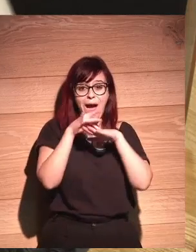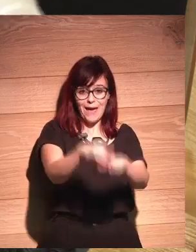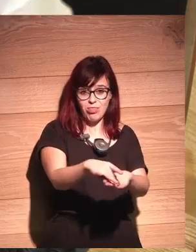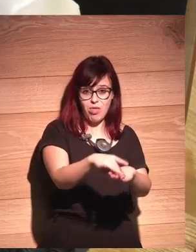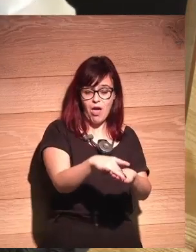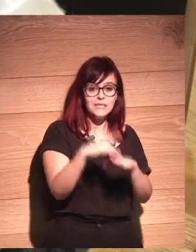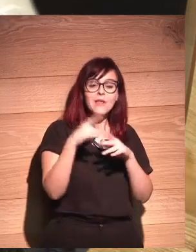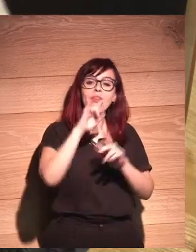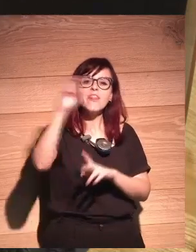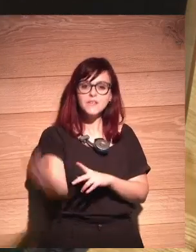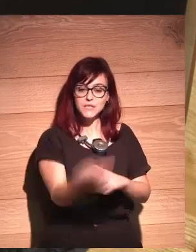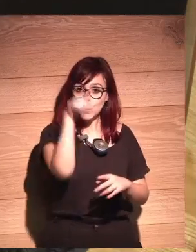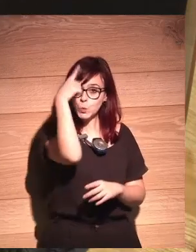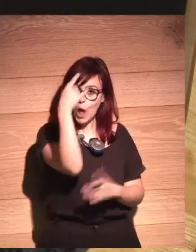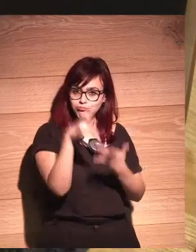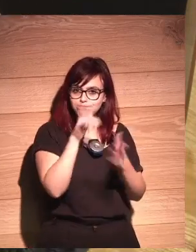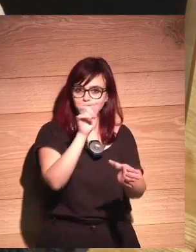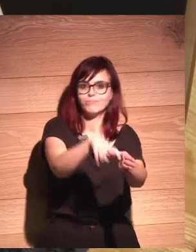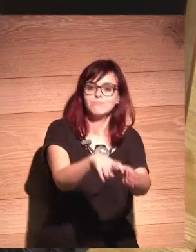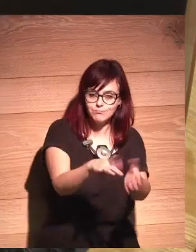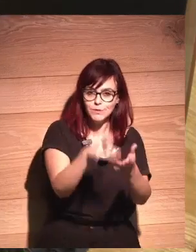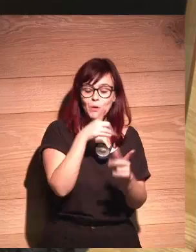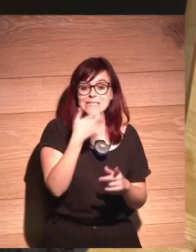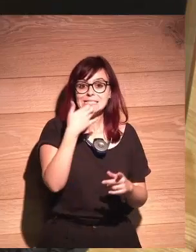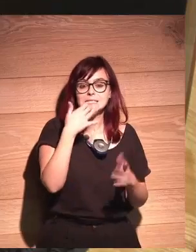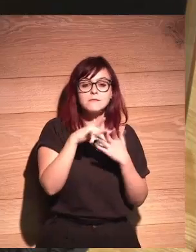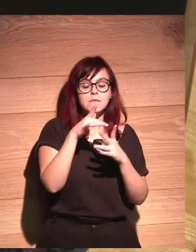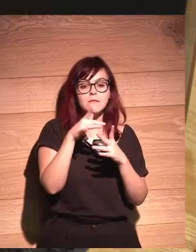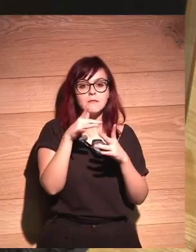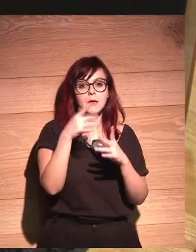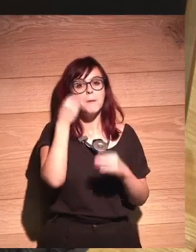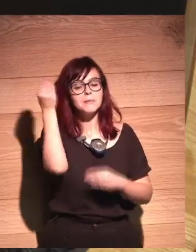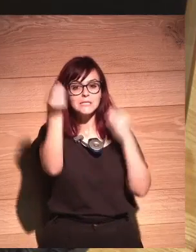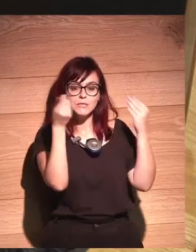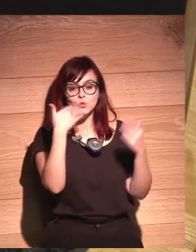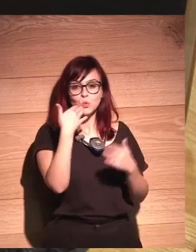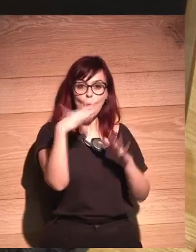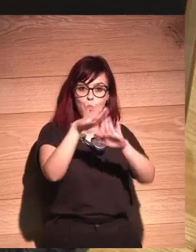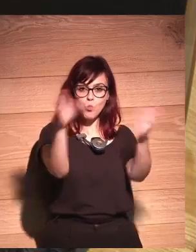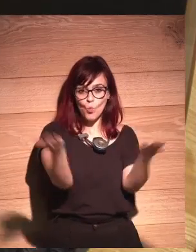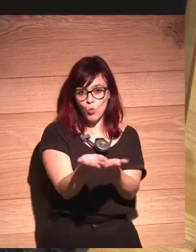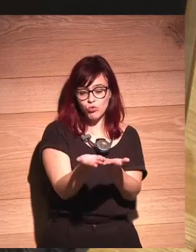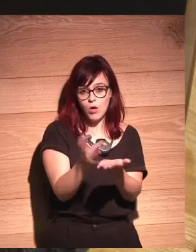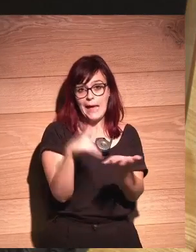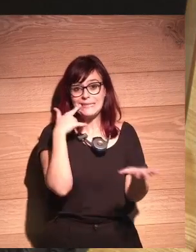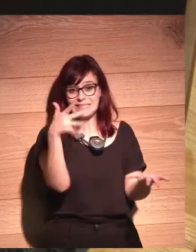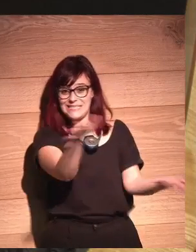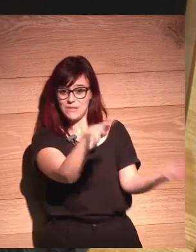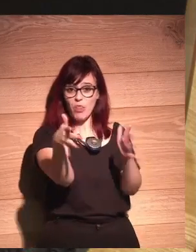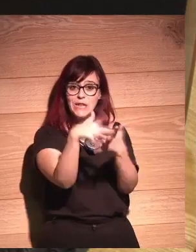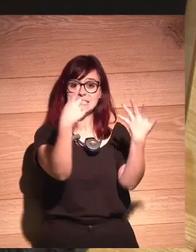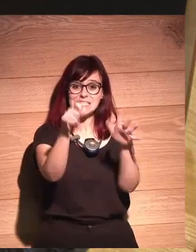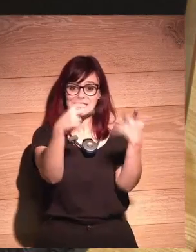because the principle in the agenda has to do with cultural diversity, and especially if we're talking about